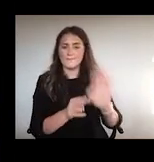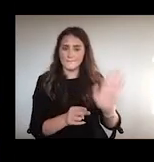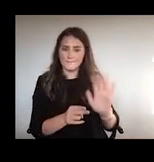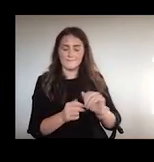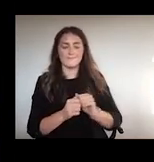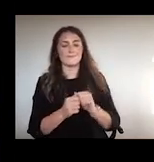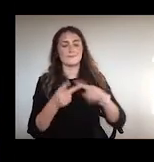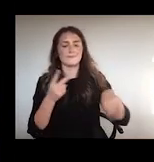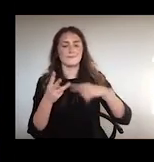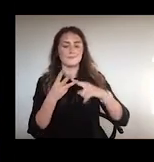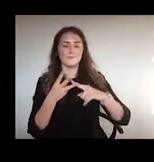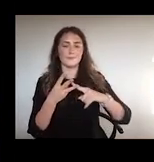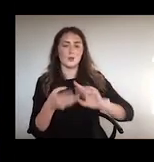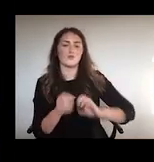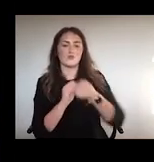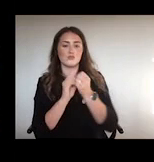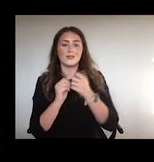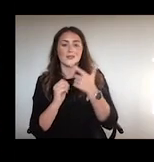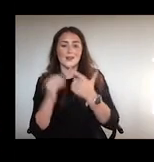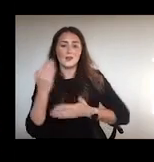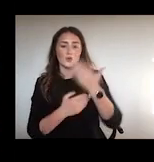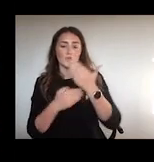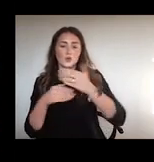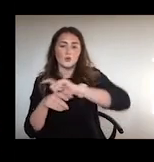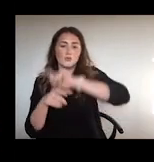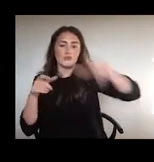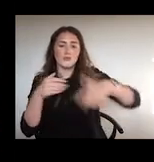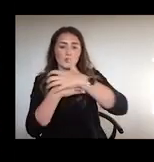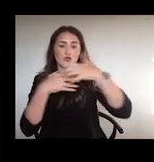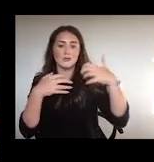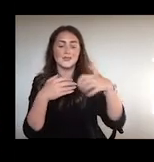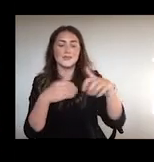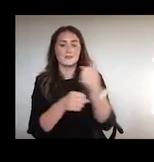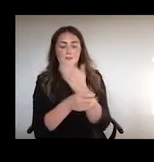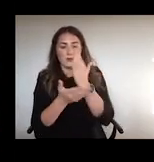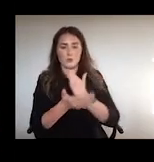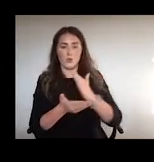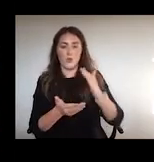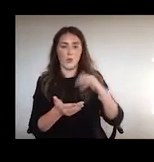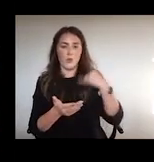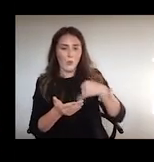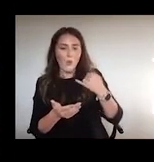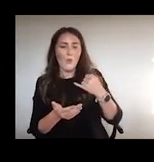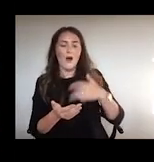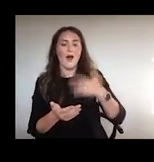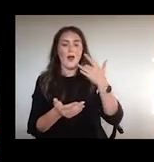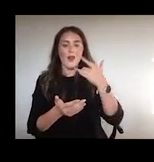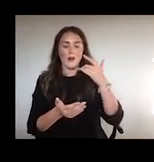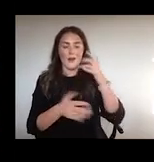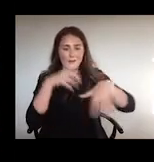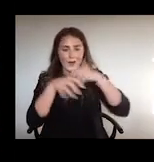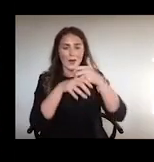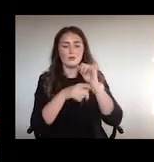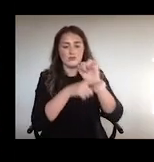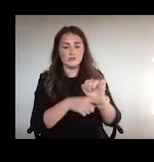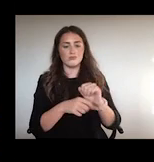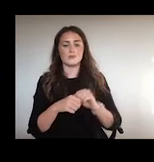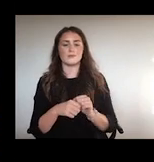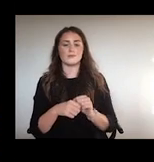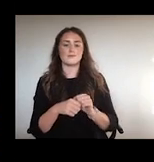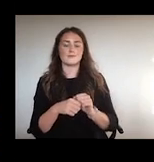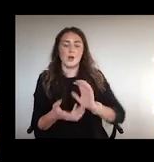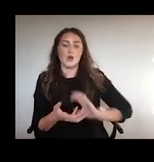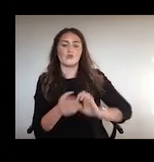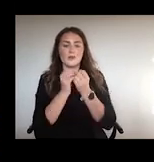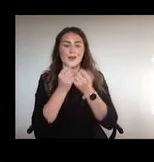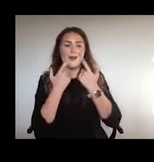loss in ancient woodland and triple SI sites, designing 7 new green bridges to connect habitats and species on either side of the